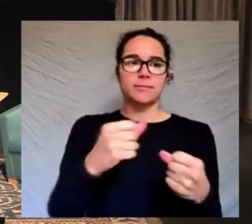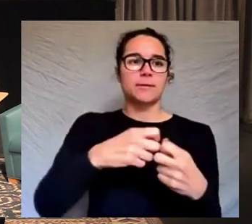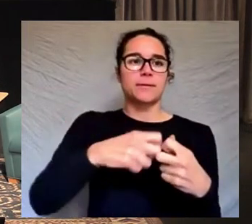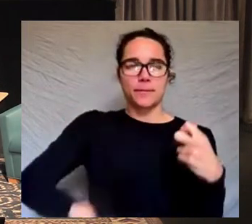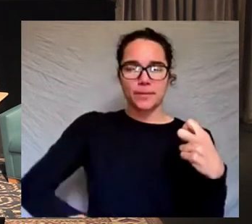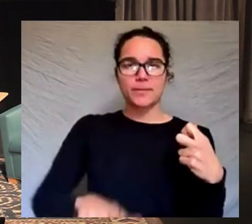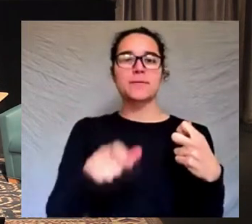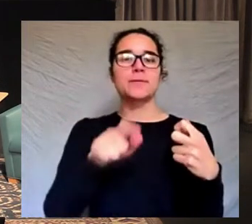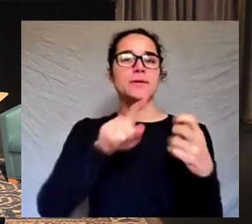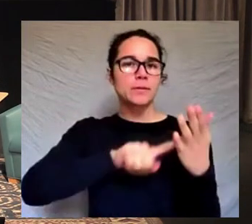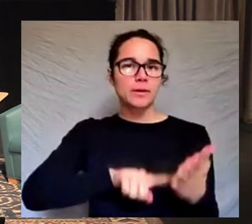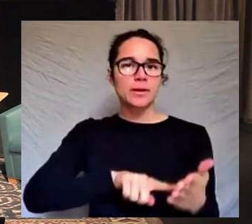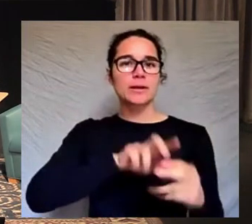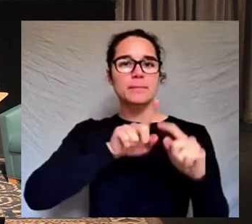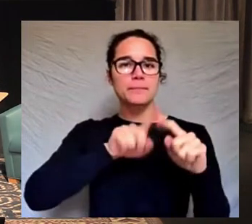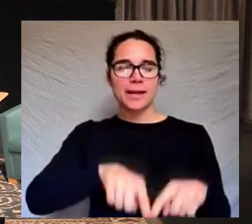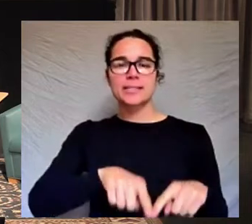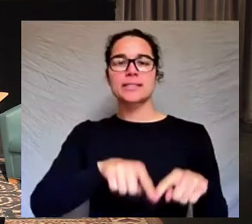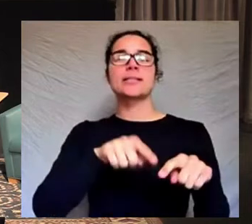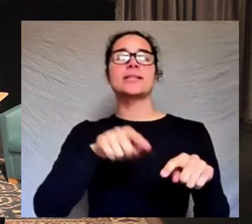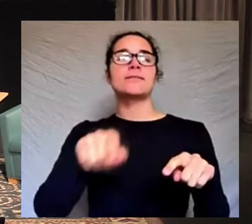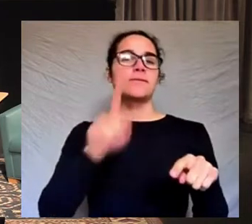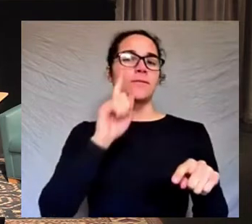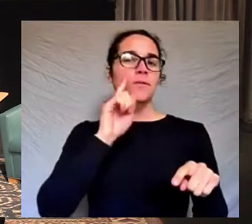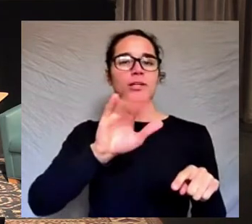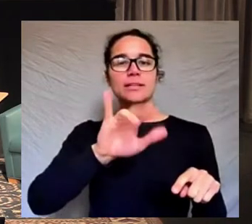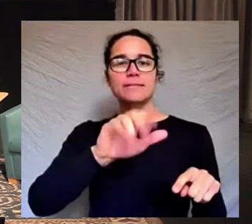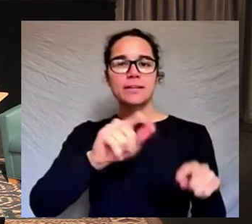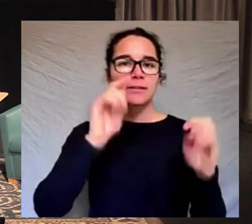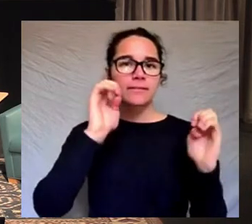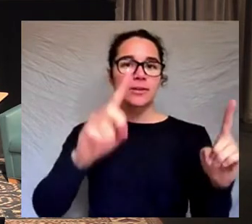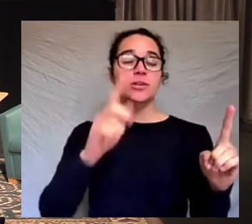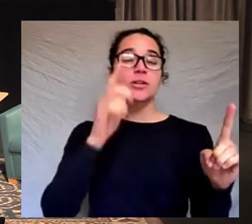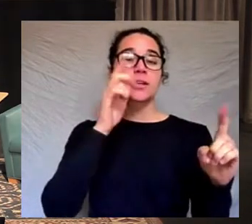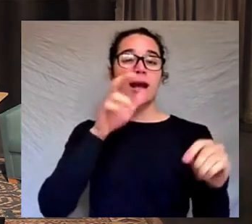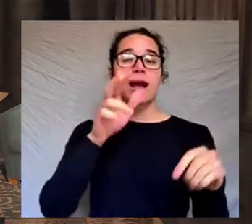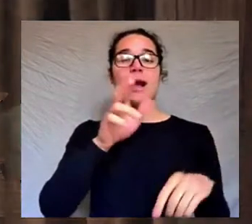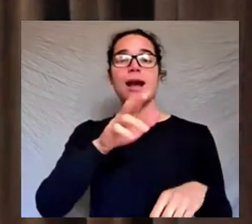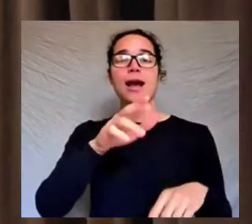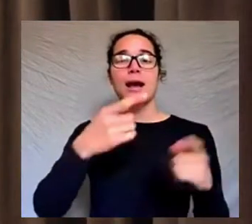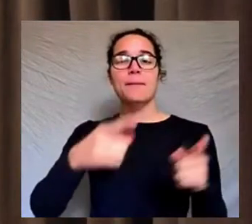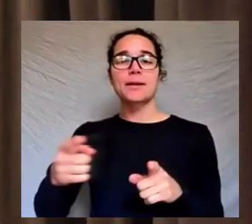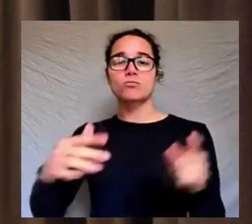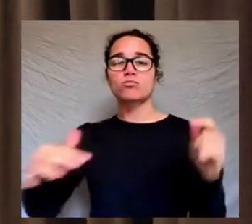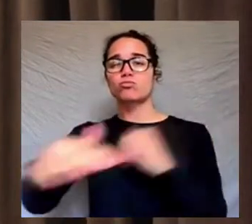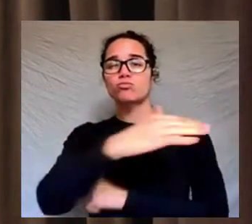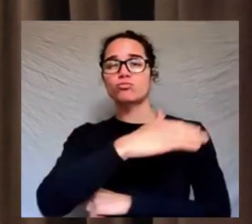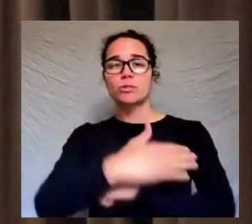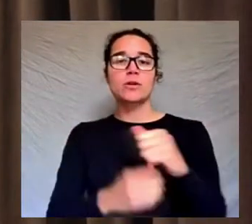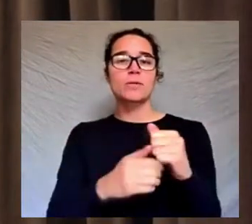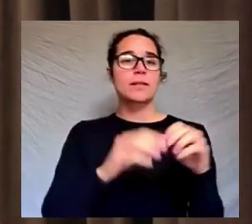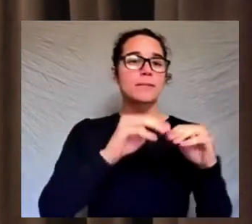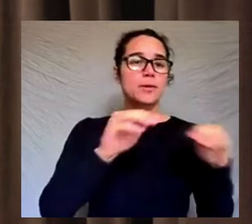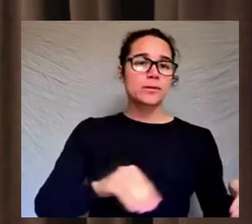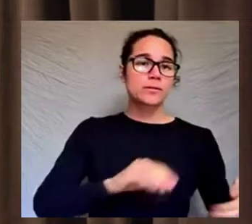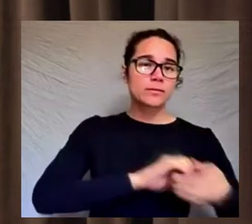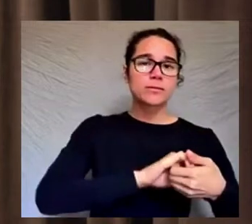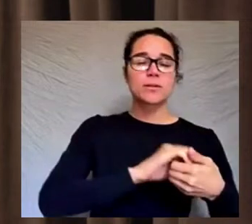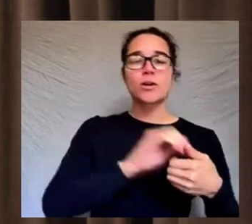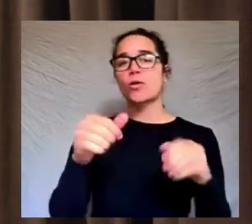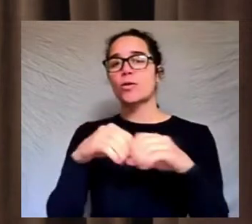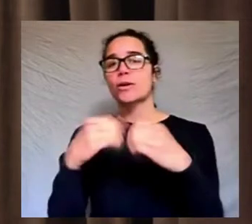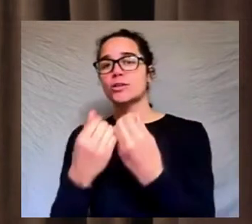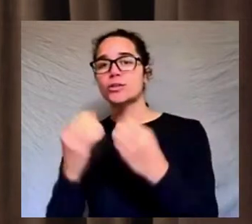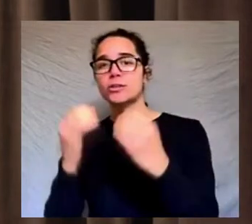happening nationwide with partnerships in museums, historic sites, and other informal educations that